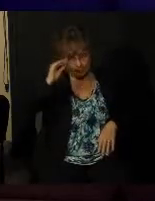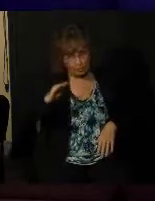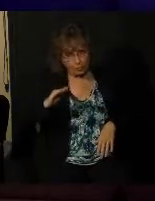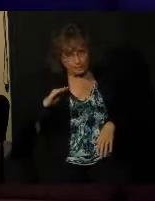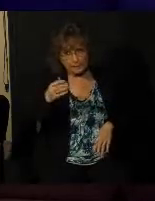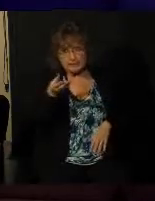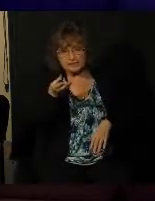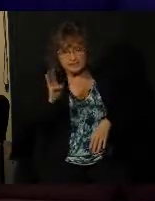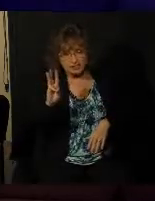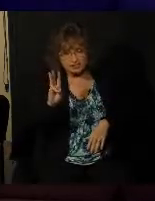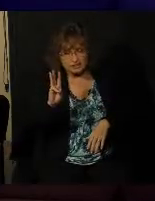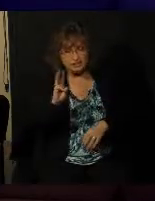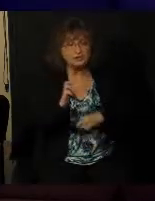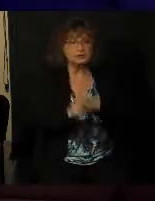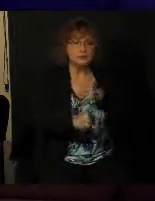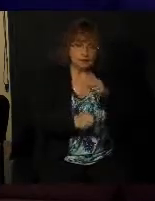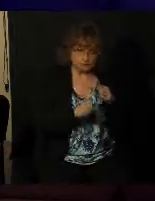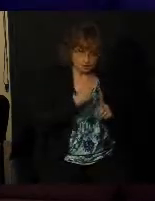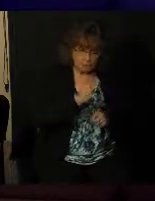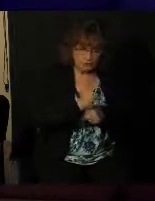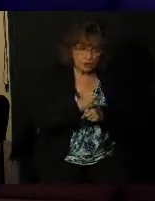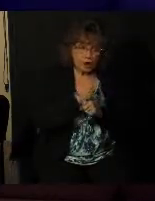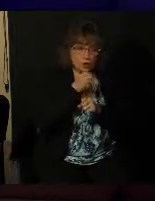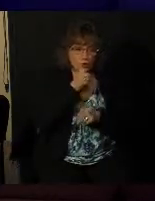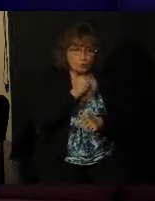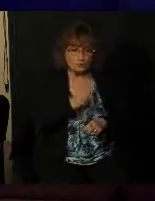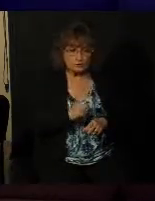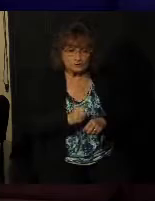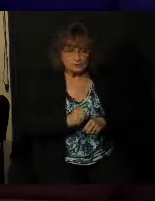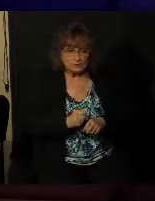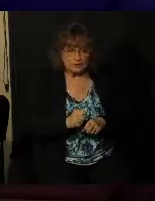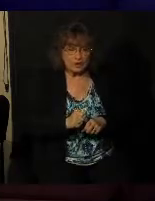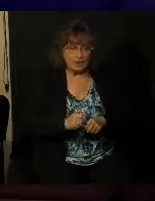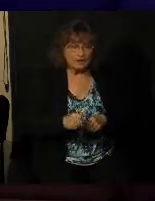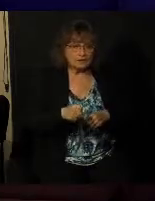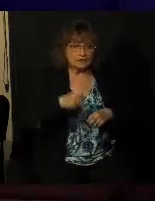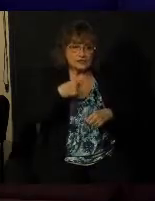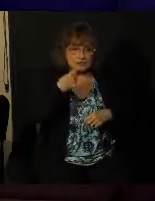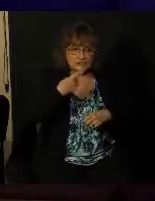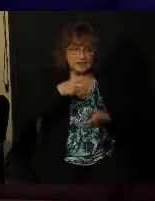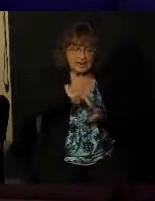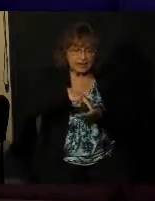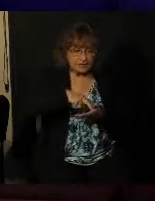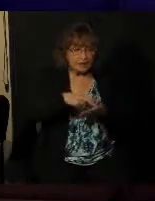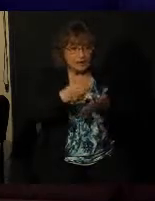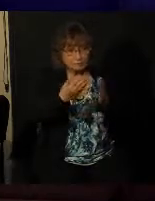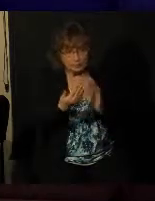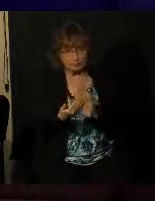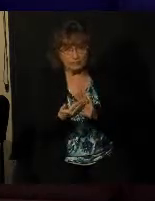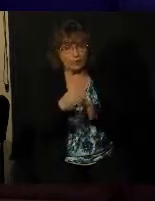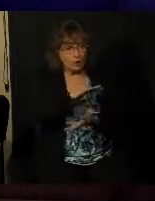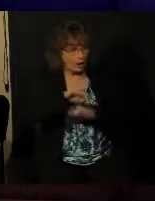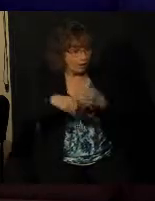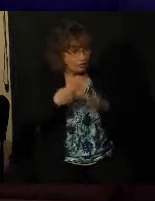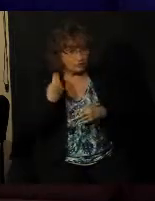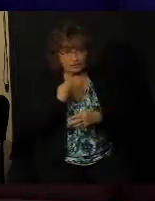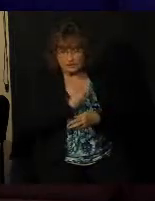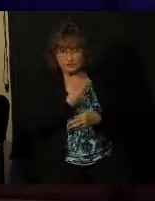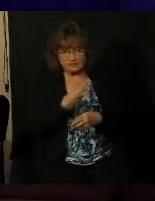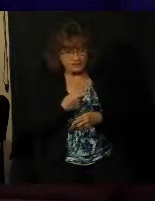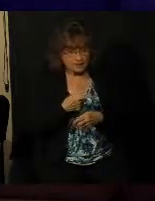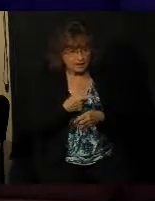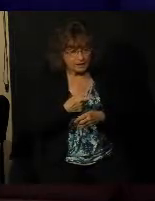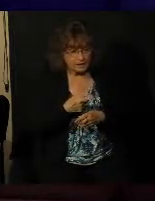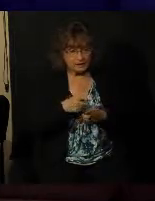and confess I was doing drugs and selling drugs and drinking alcohol. You just don't say things like that. But he